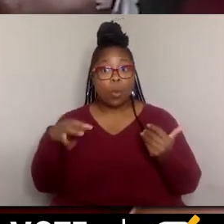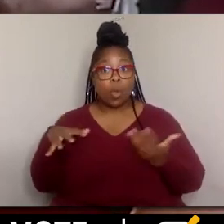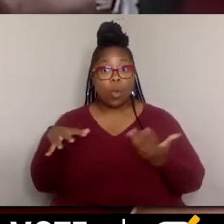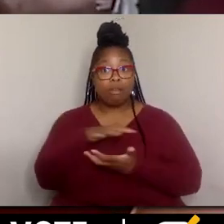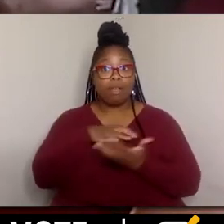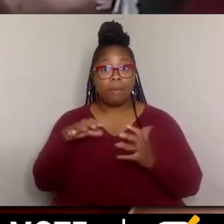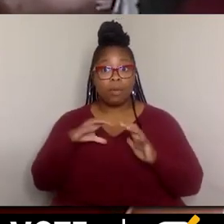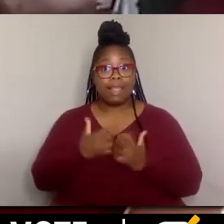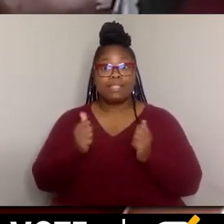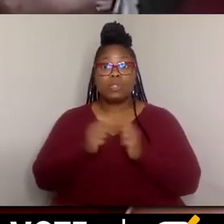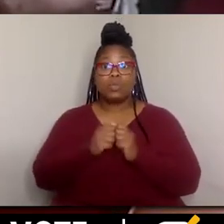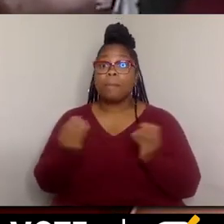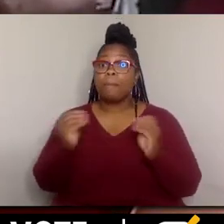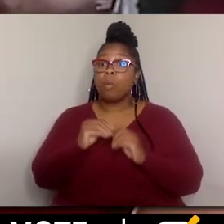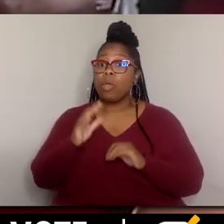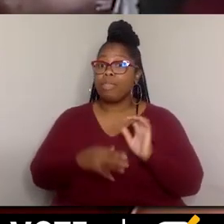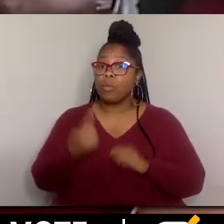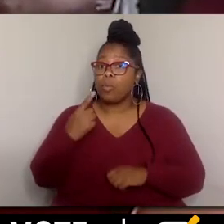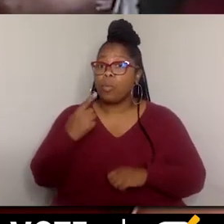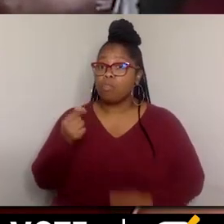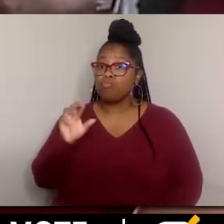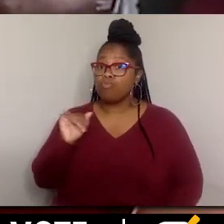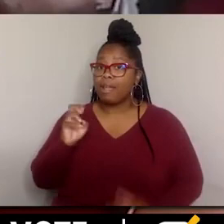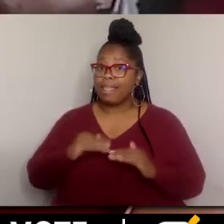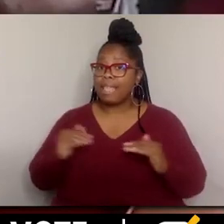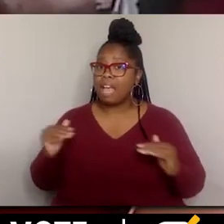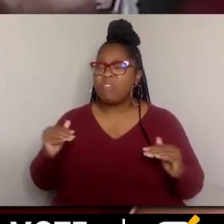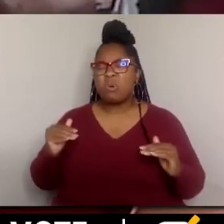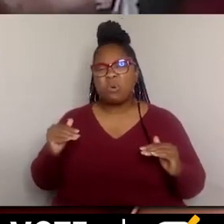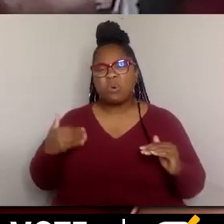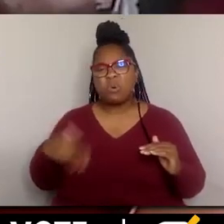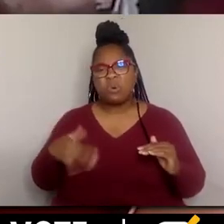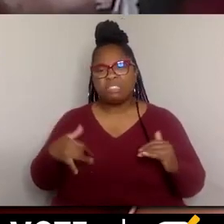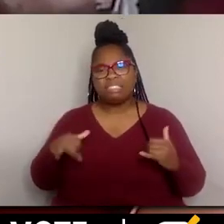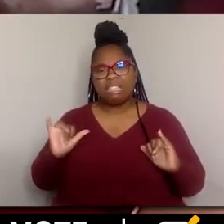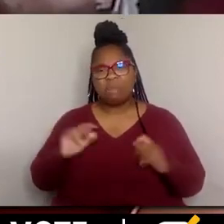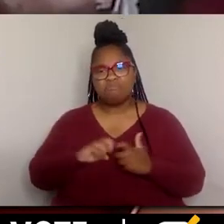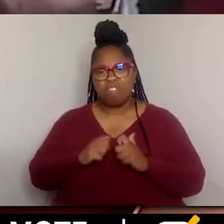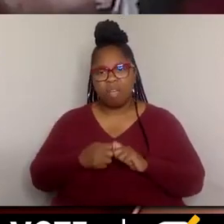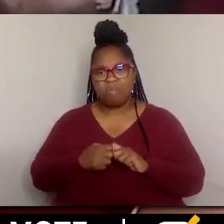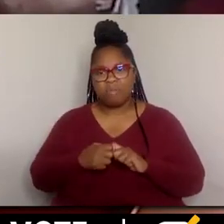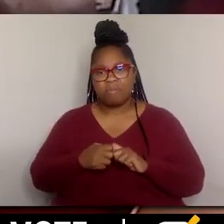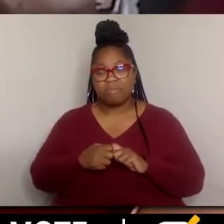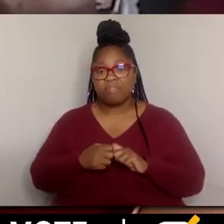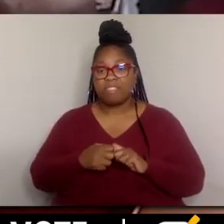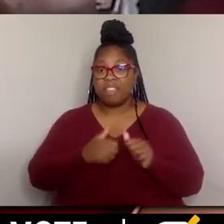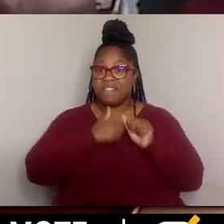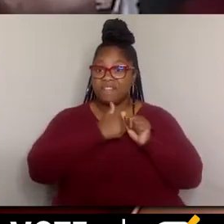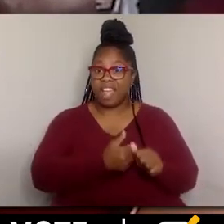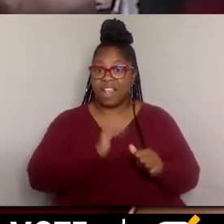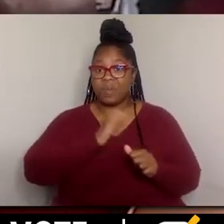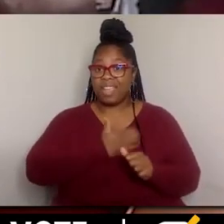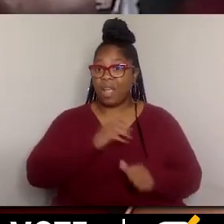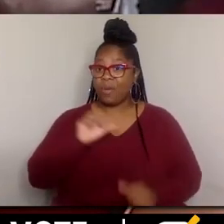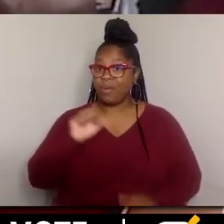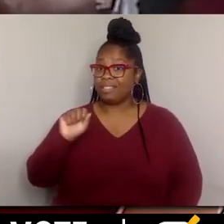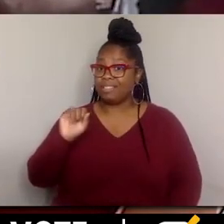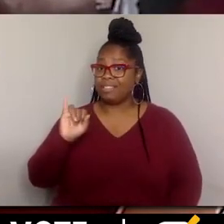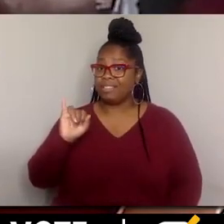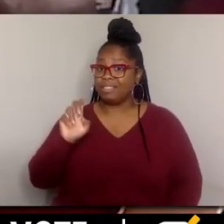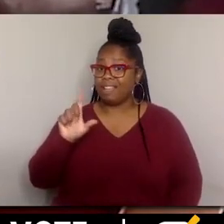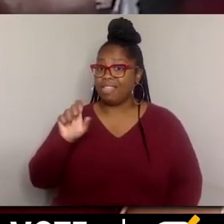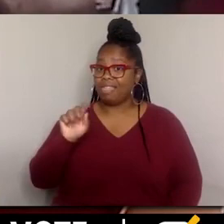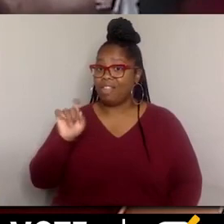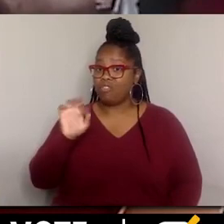one grade level continue to be an issue. Per our distance learning side letter agreement with